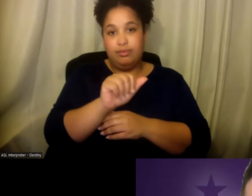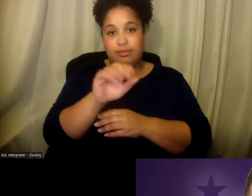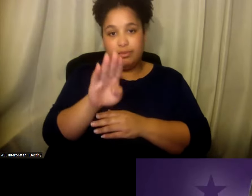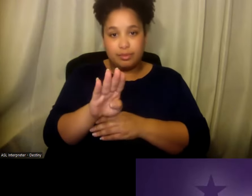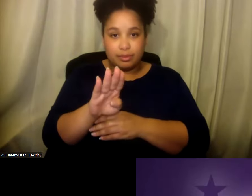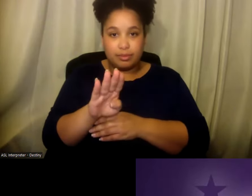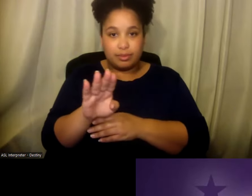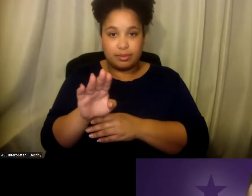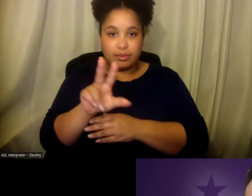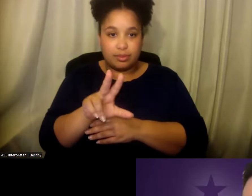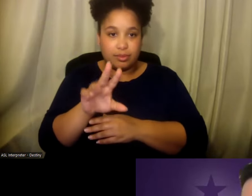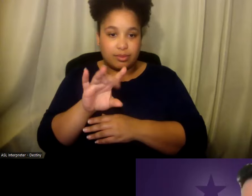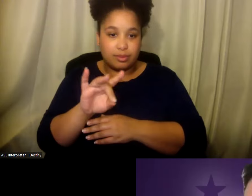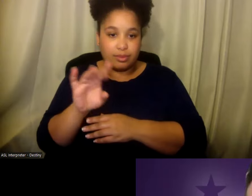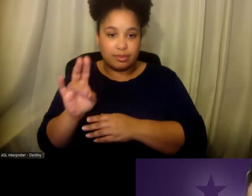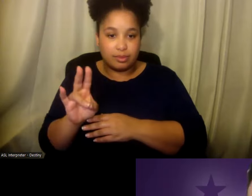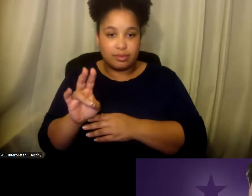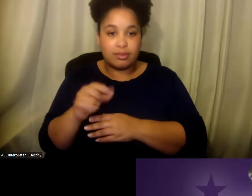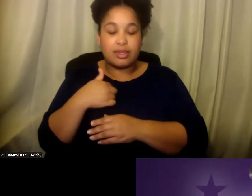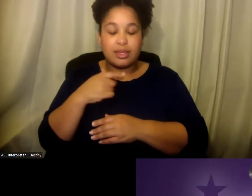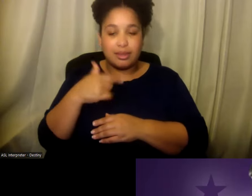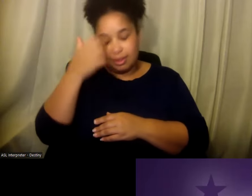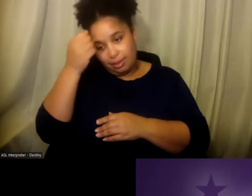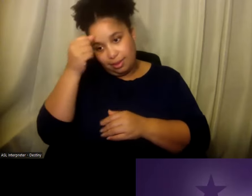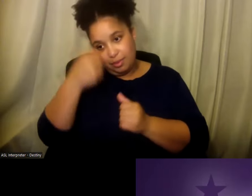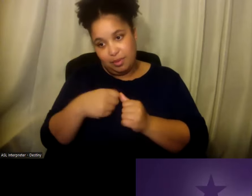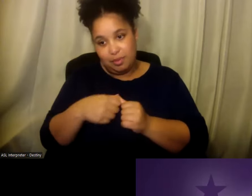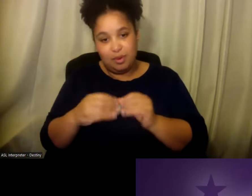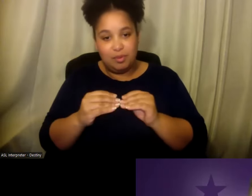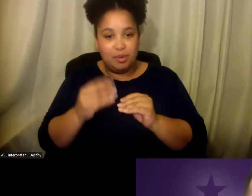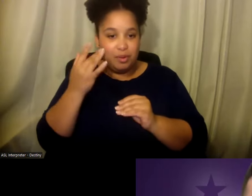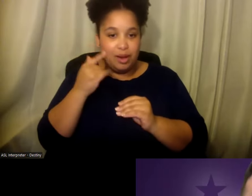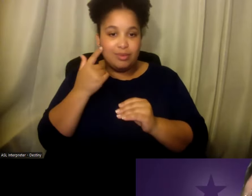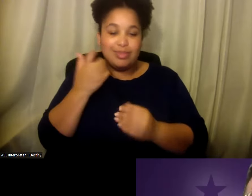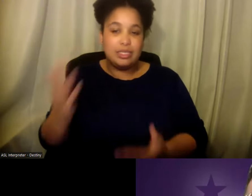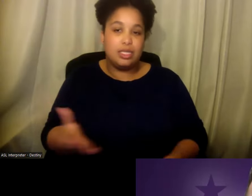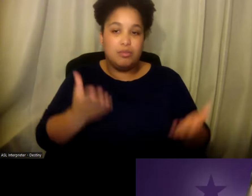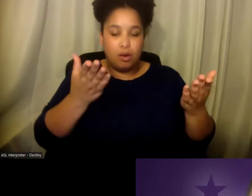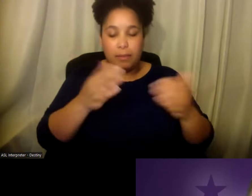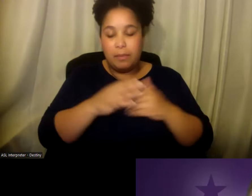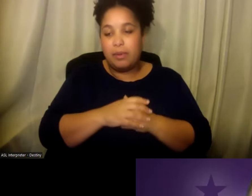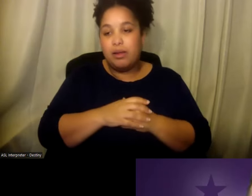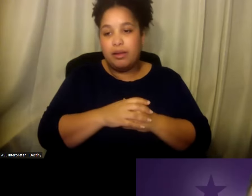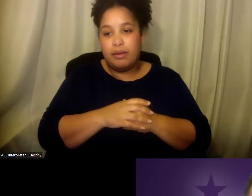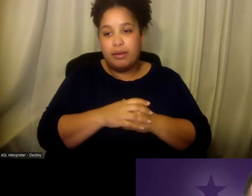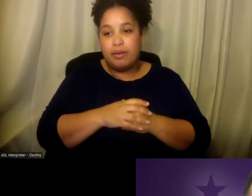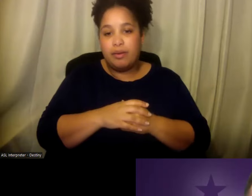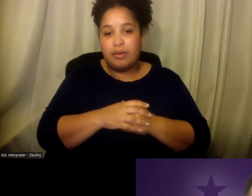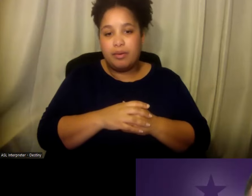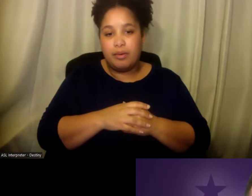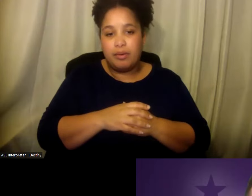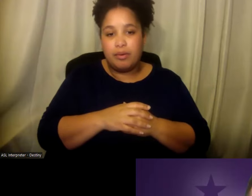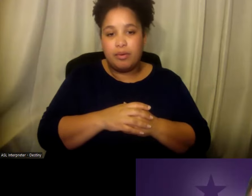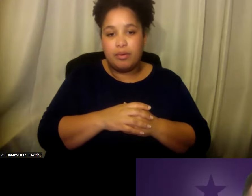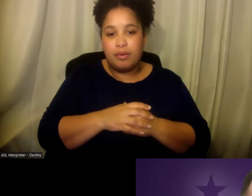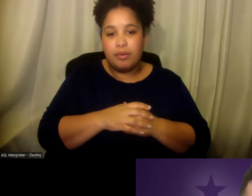387. Good job. Yeah. So I'm having to remember it now just because it just was introduced introduced. We are still very